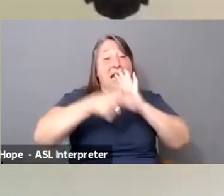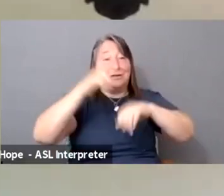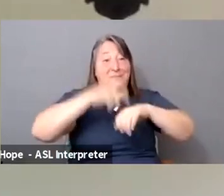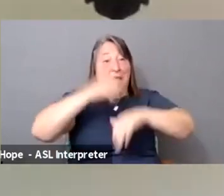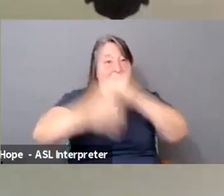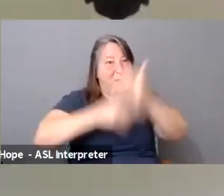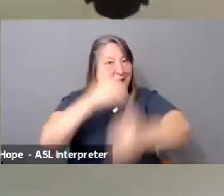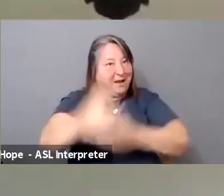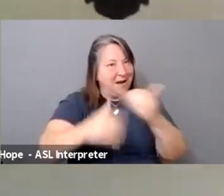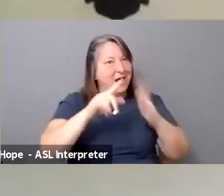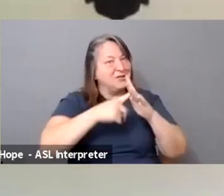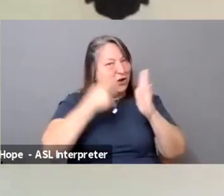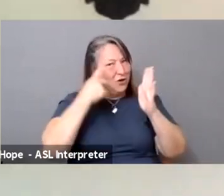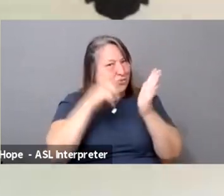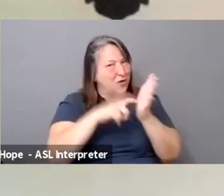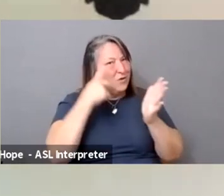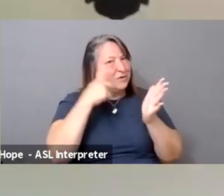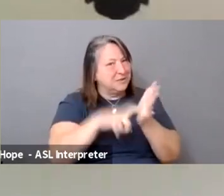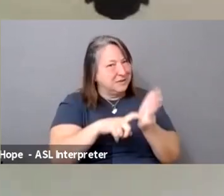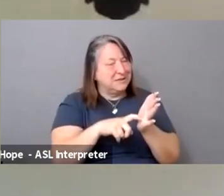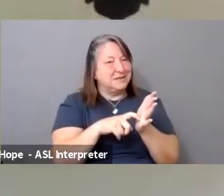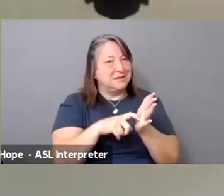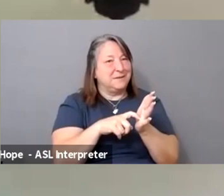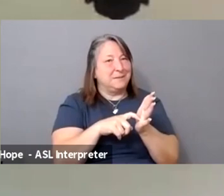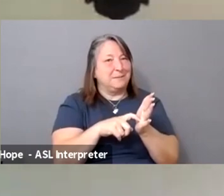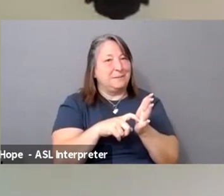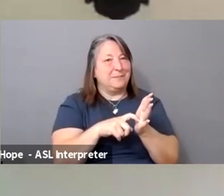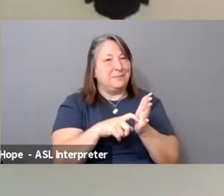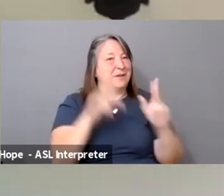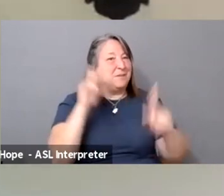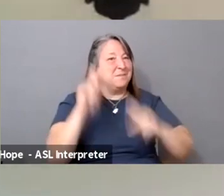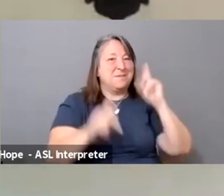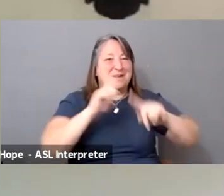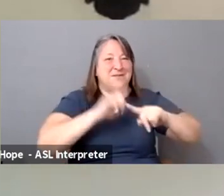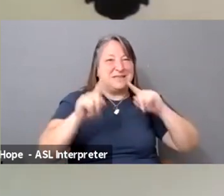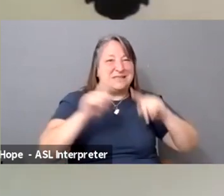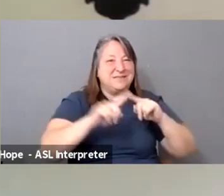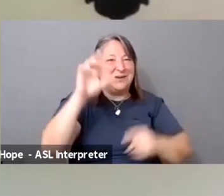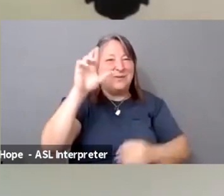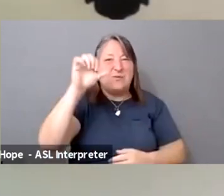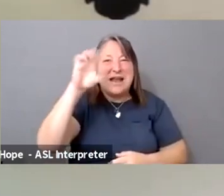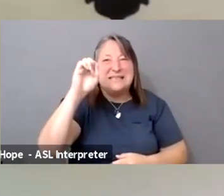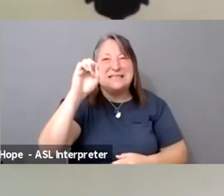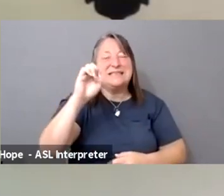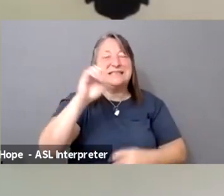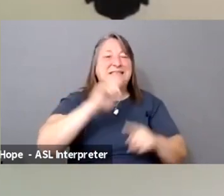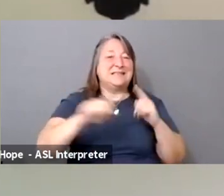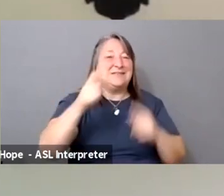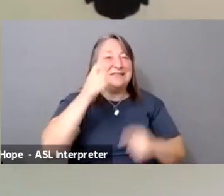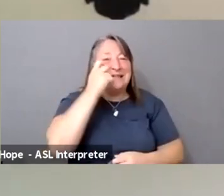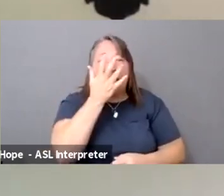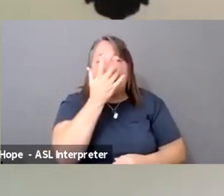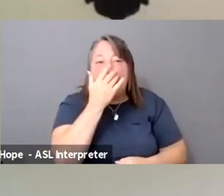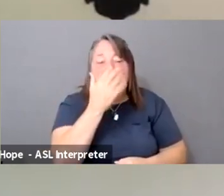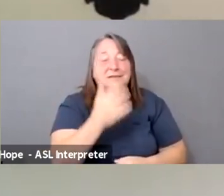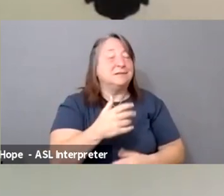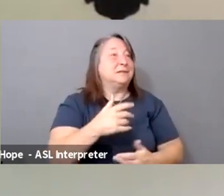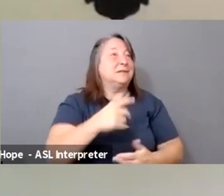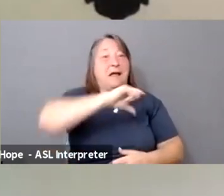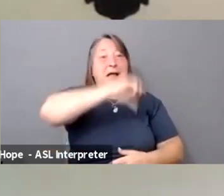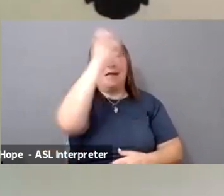did notice, I mean, people of all races, all colors come up to me, Italian